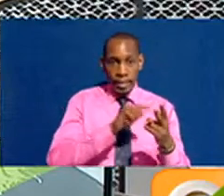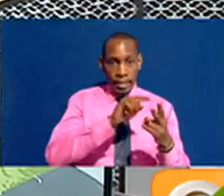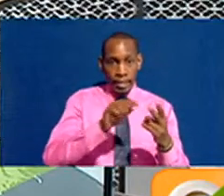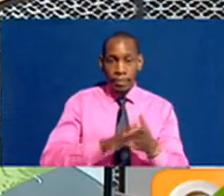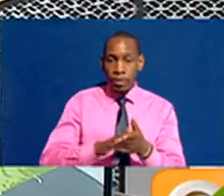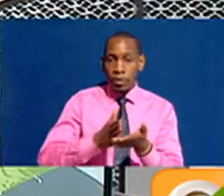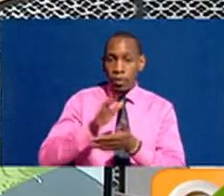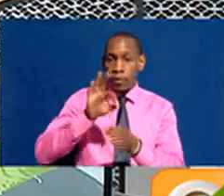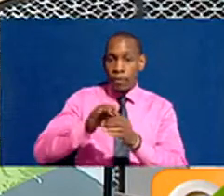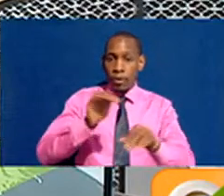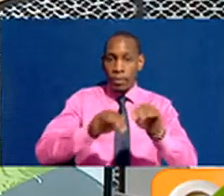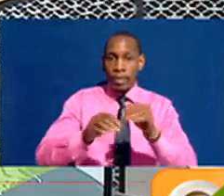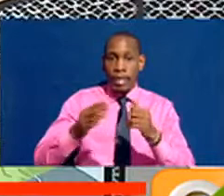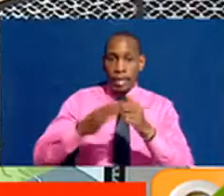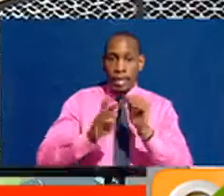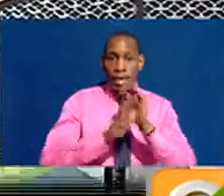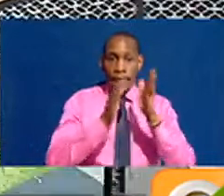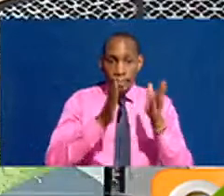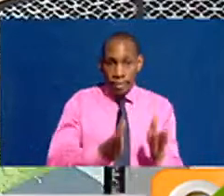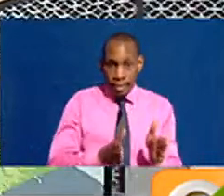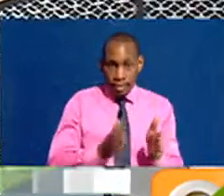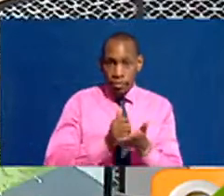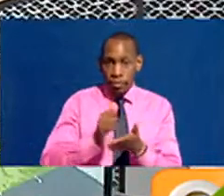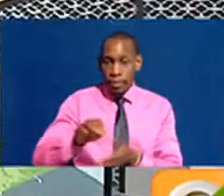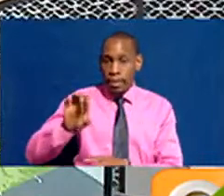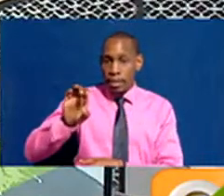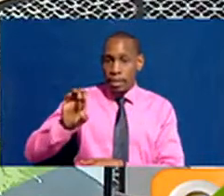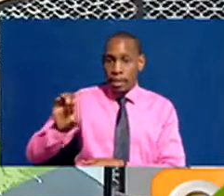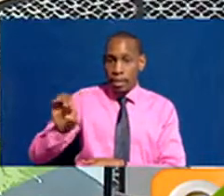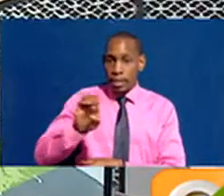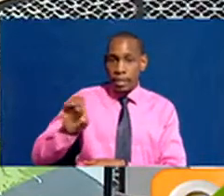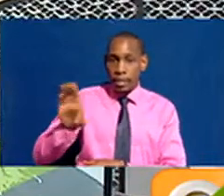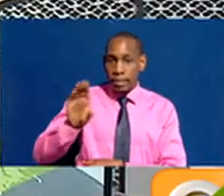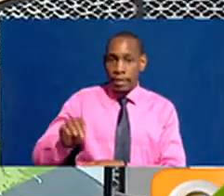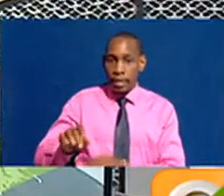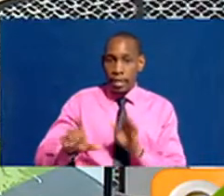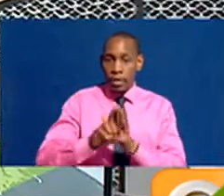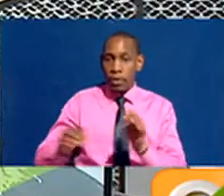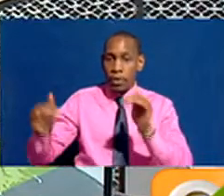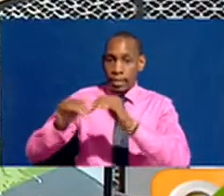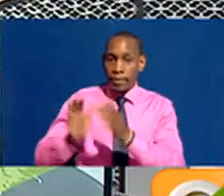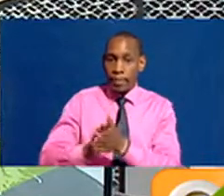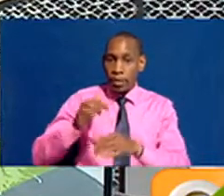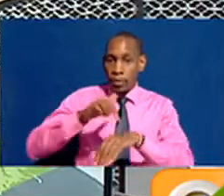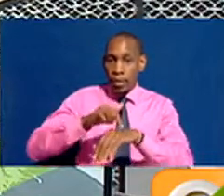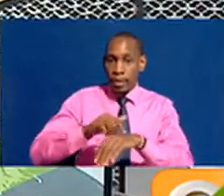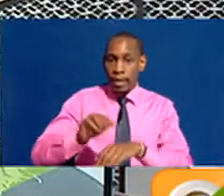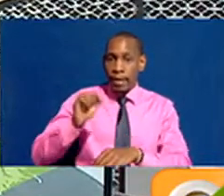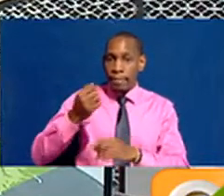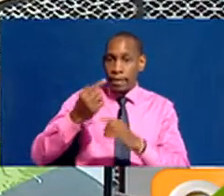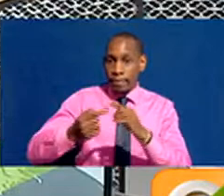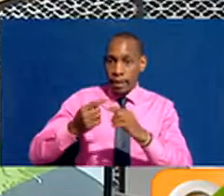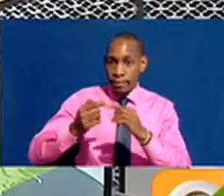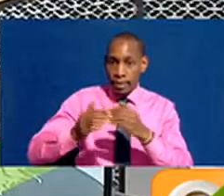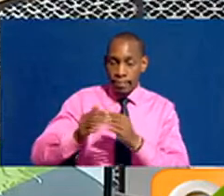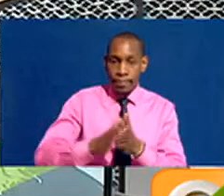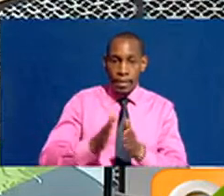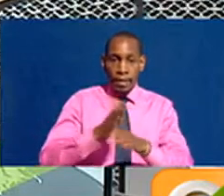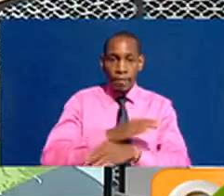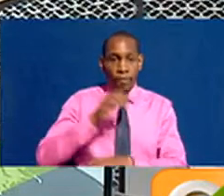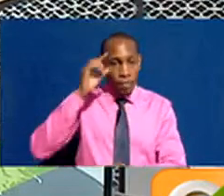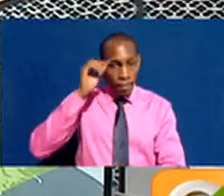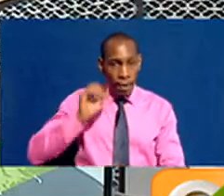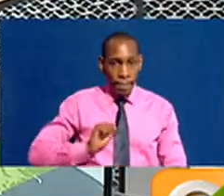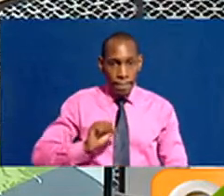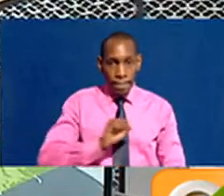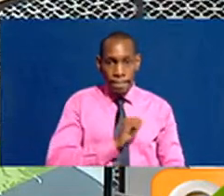through a vote, selected 9 representatives to the East African Legislative Assembly for a period of 5 years. Former Mombasa